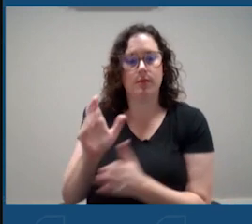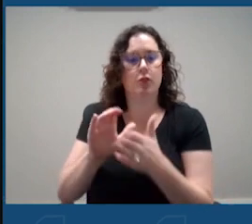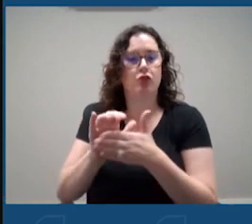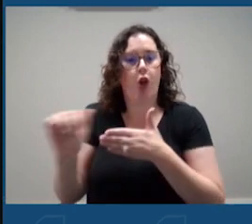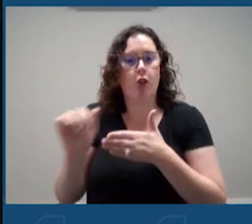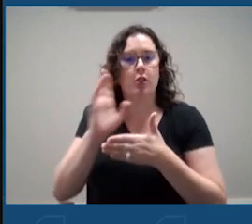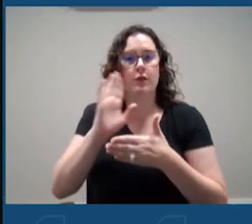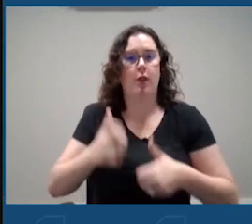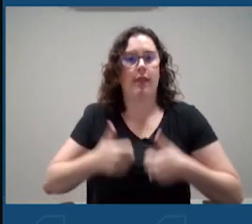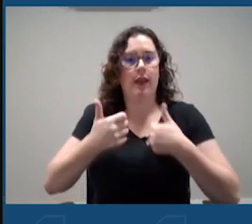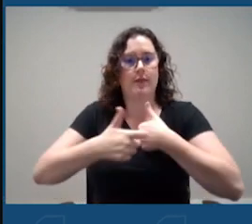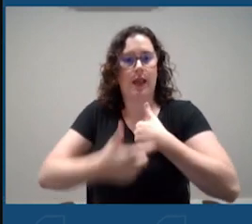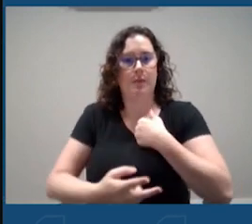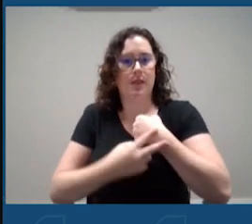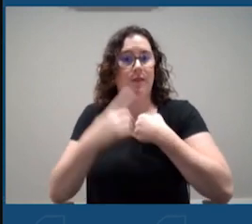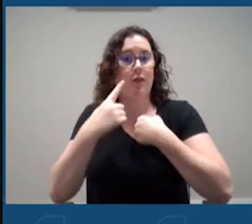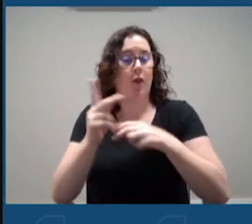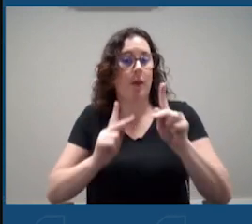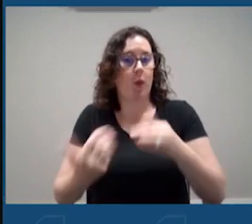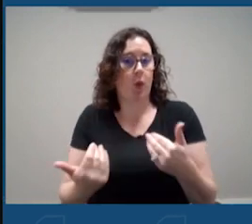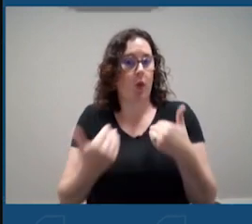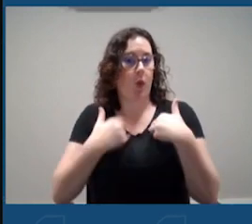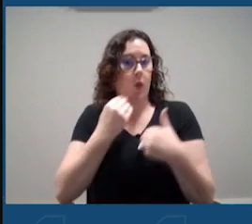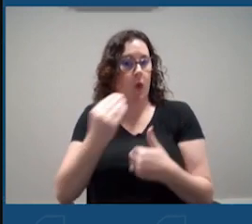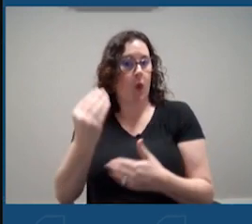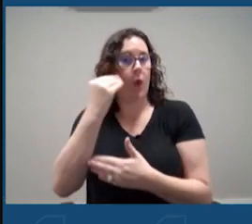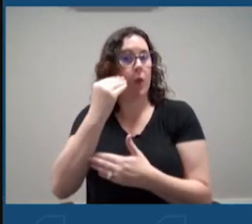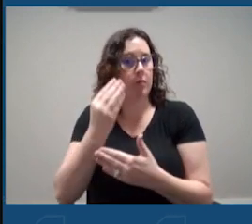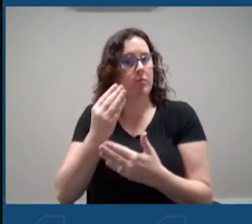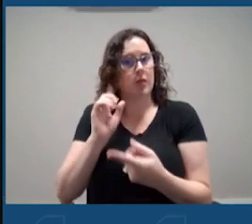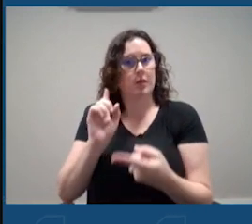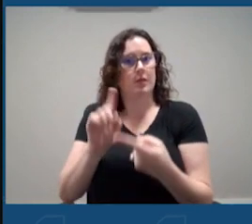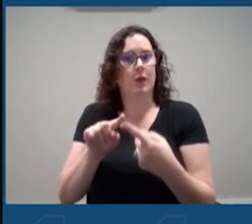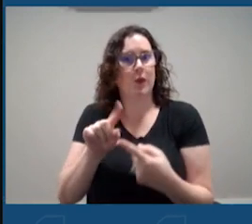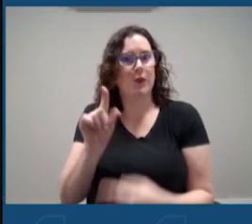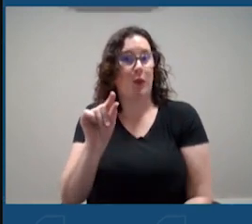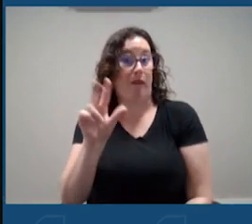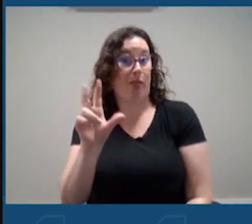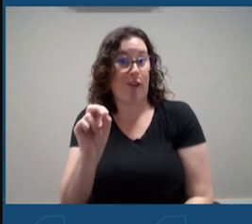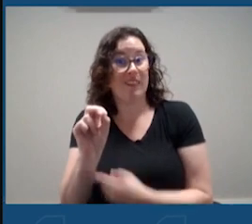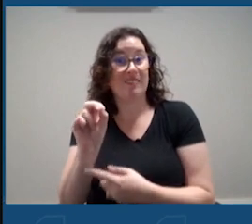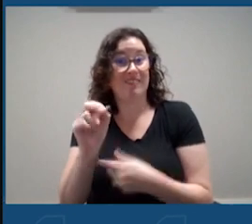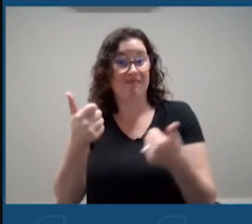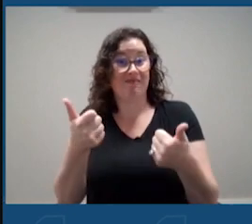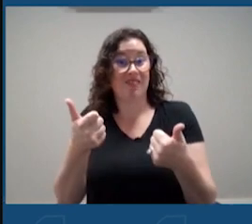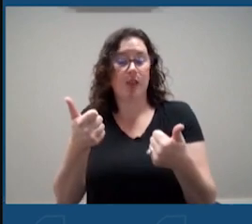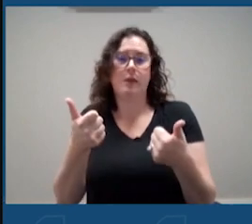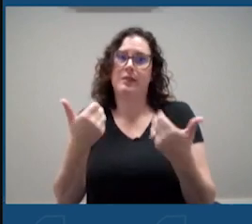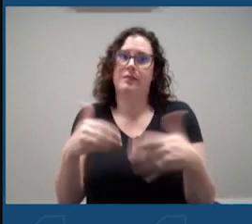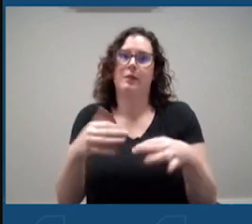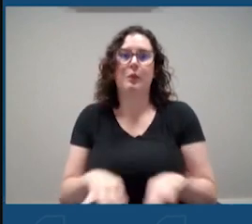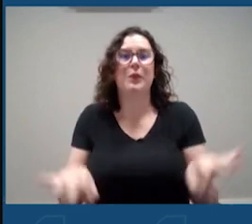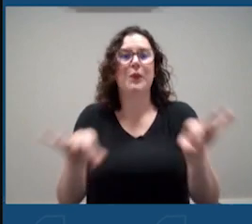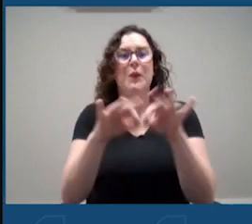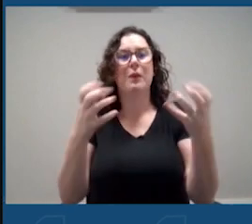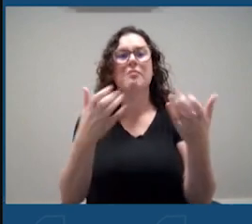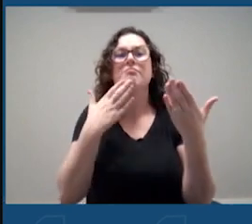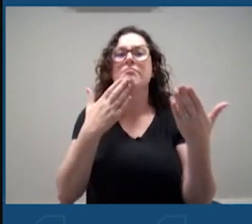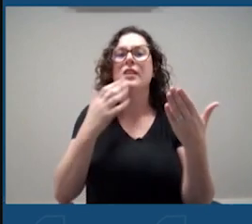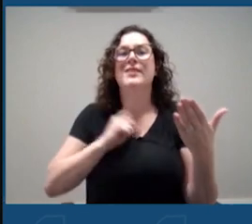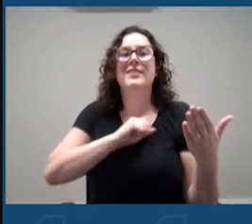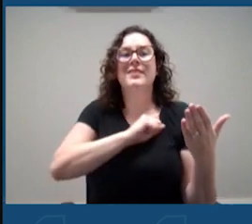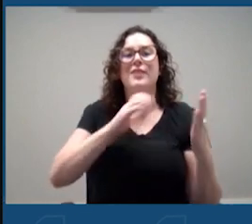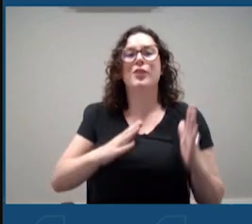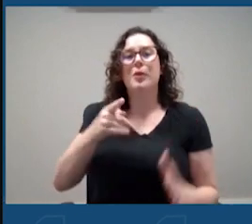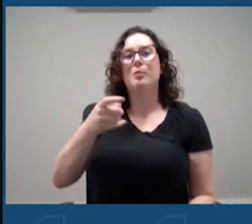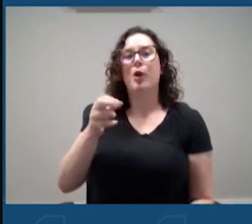homeowners through our measures through 2030. So that is significant. I want to applaud you. I know Senator Parker's on his way, but stand up